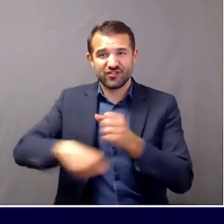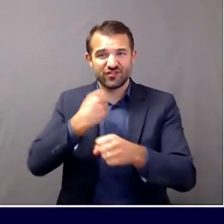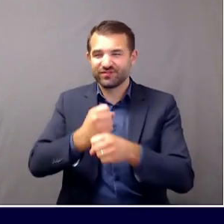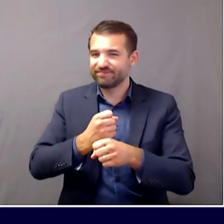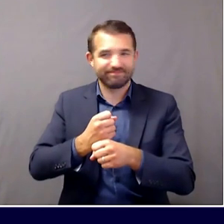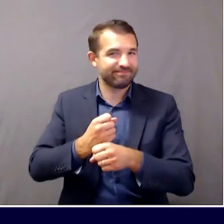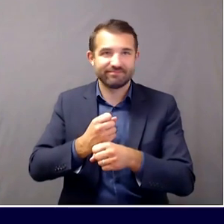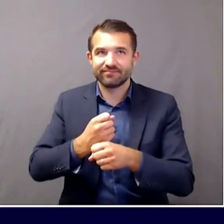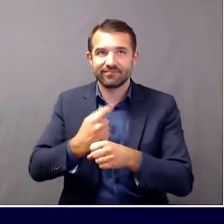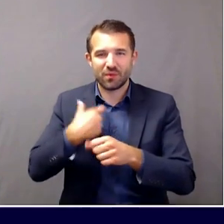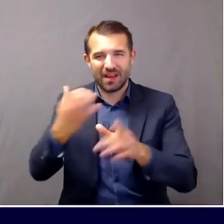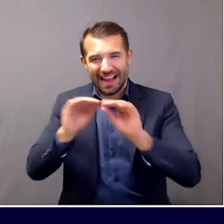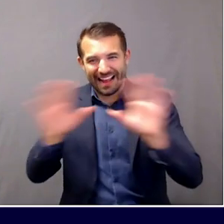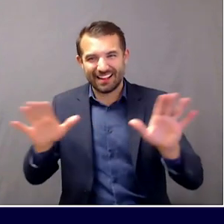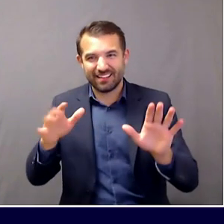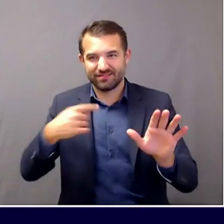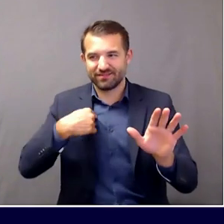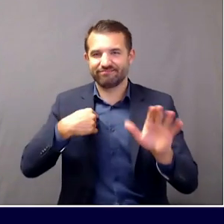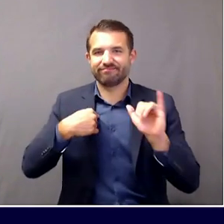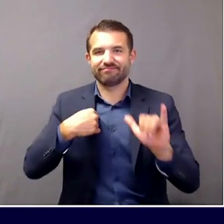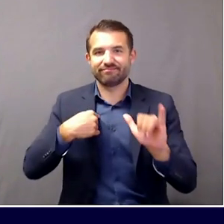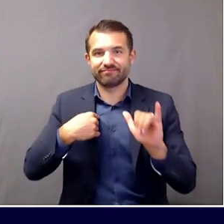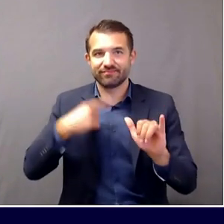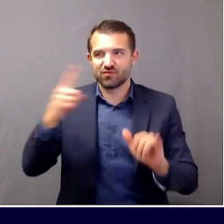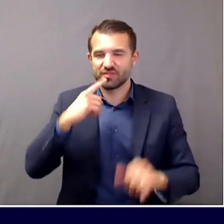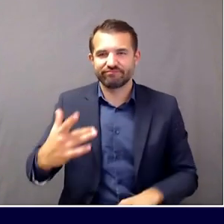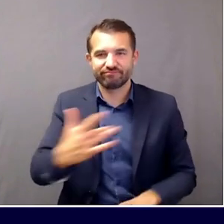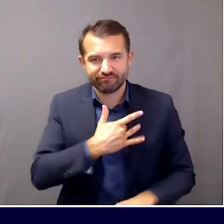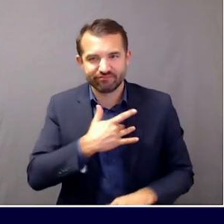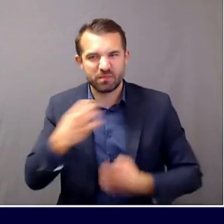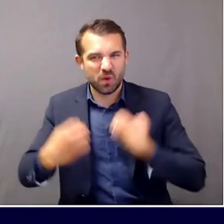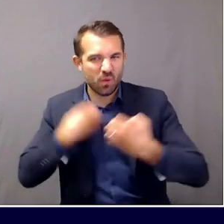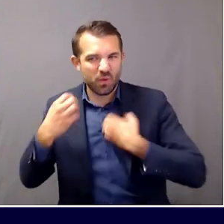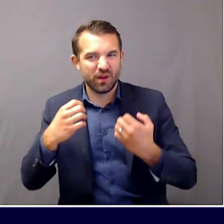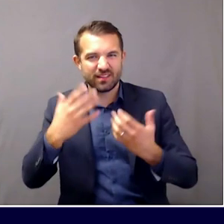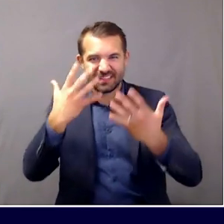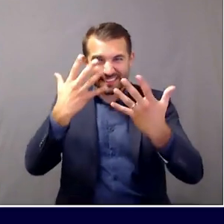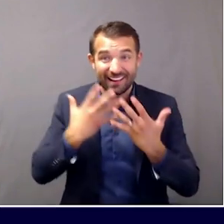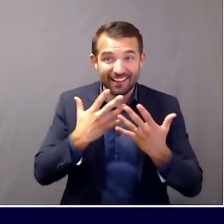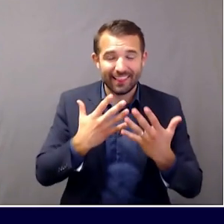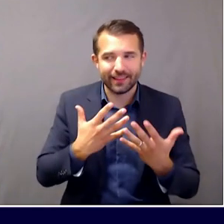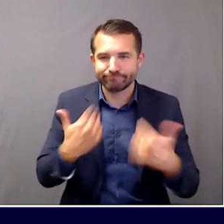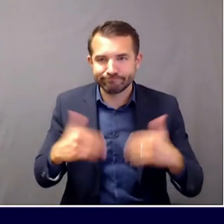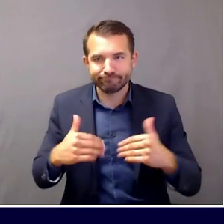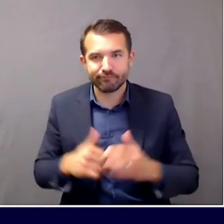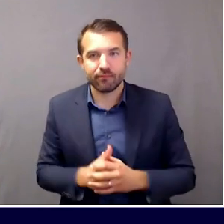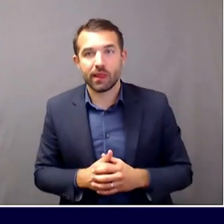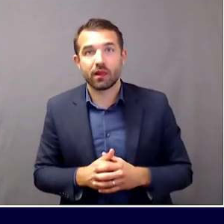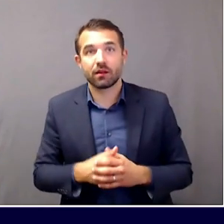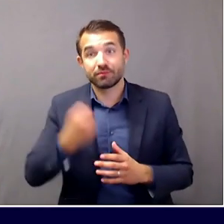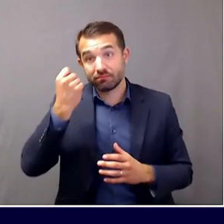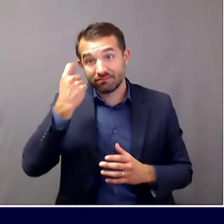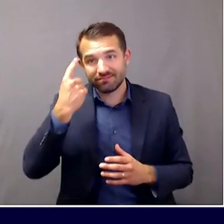clear, the emotional toll that acknowledgement had on him. We can all imagine wanting to see our